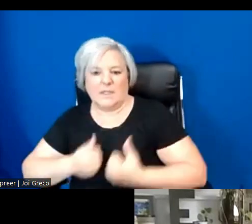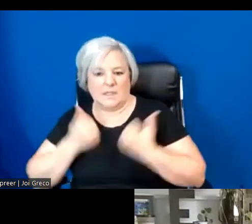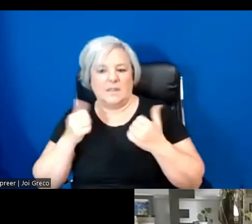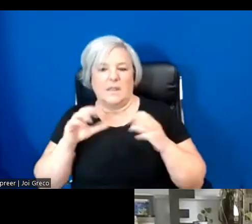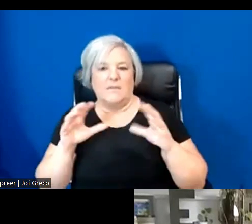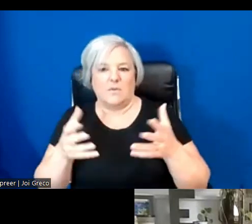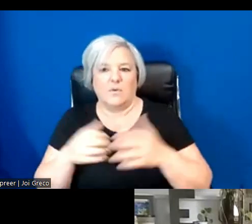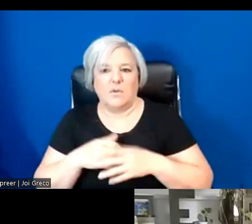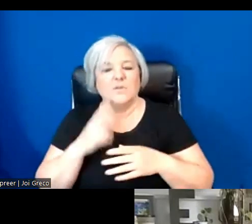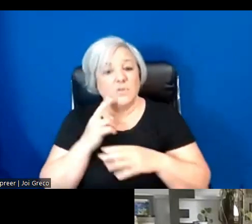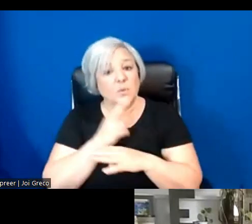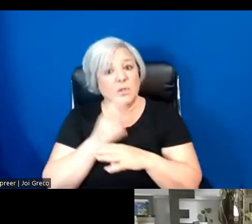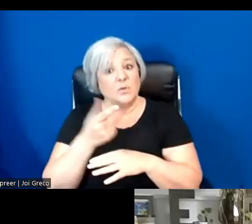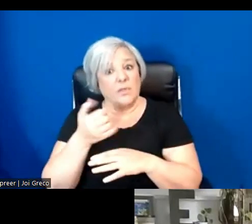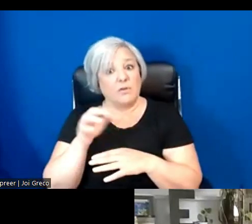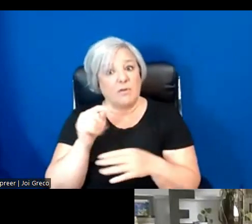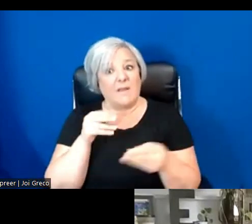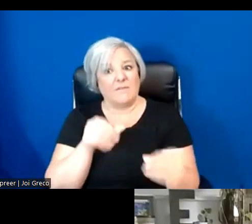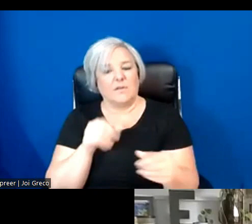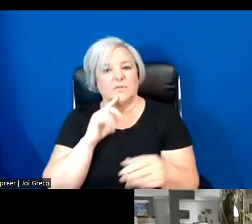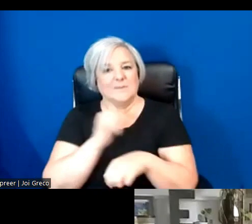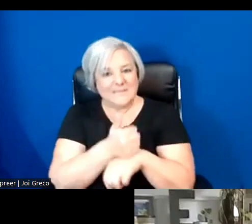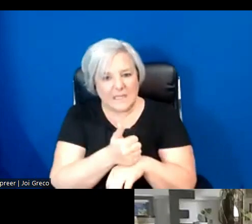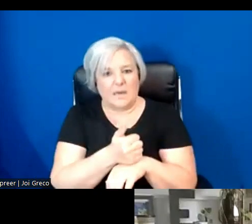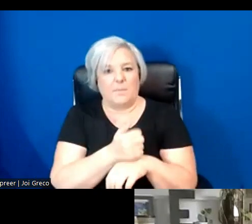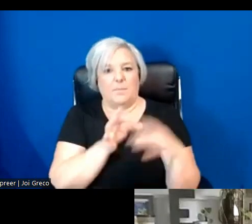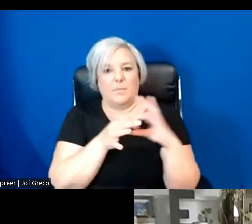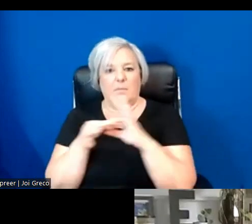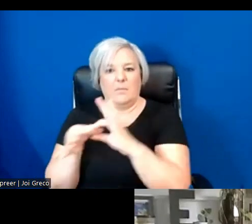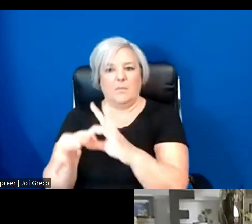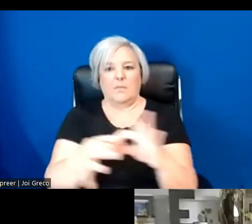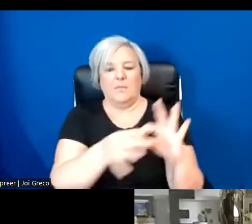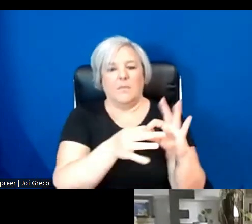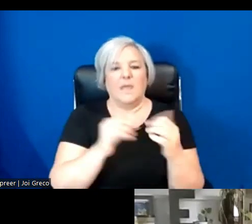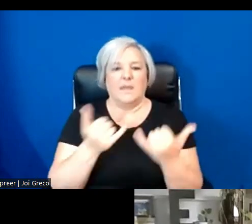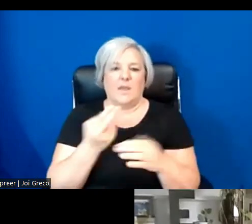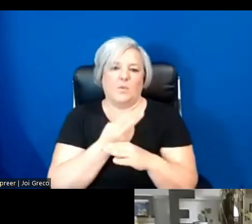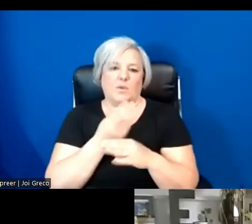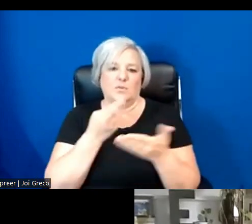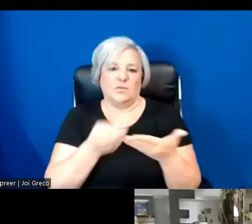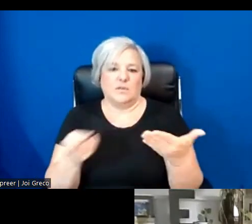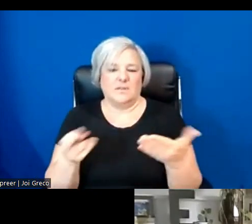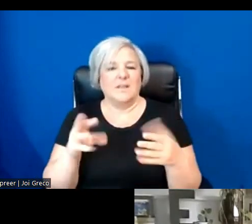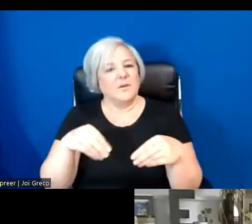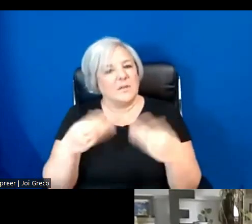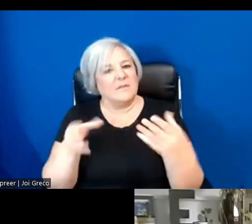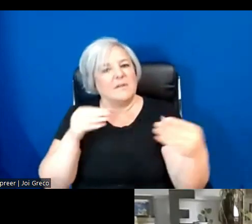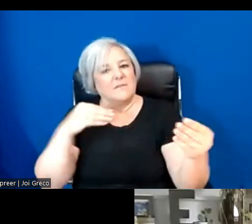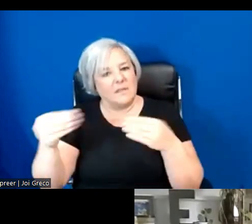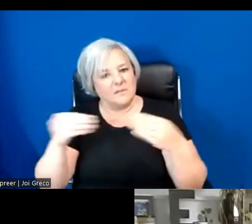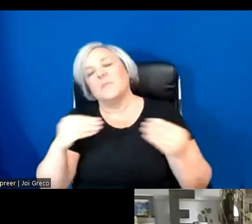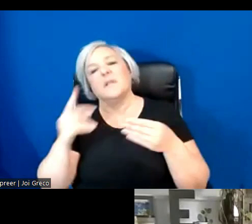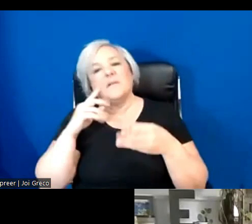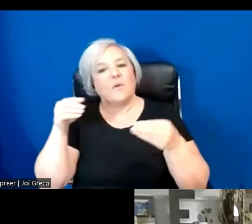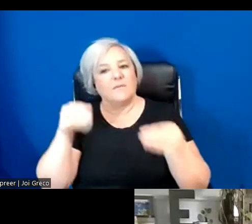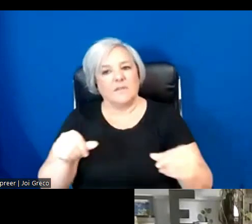And so we utilize these grant funds to build our infrastructure here. And that's how we use those resources, was given flexibility in funding